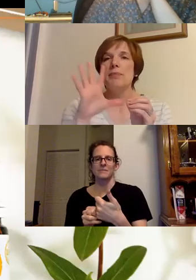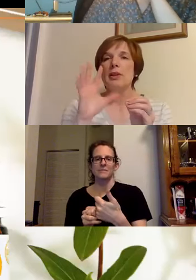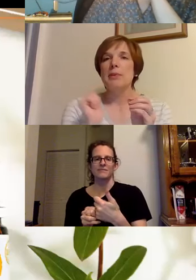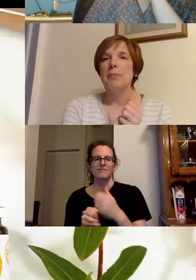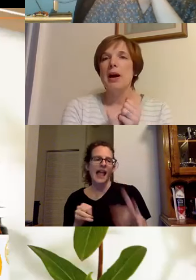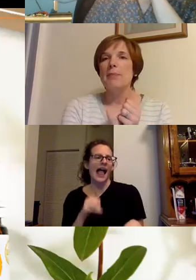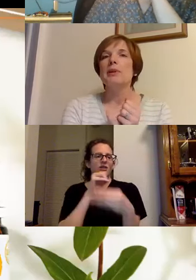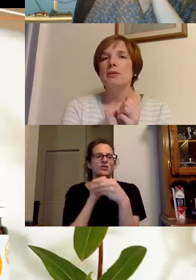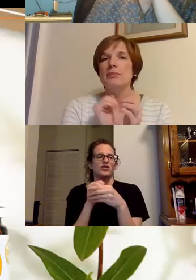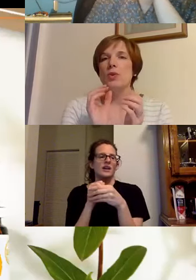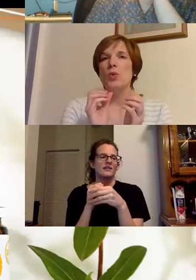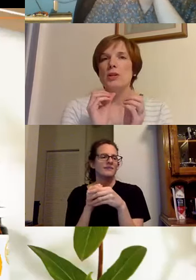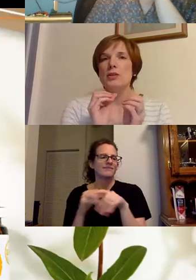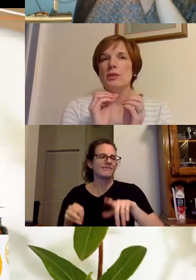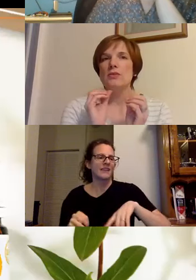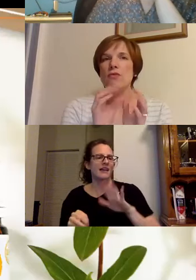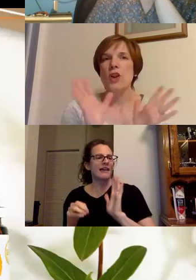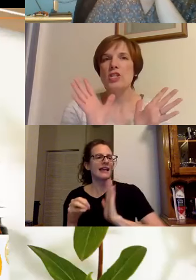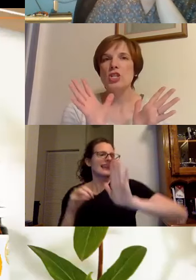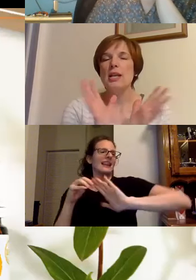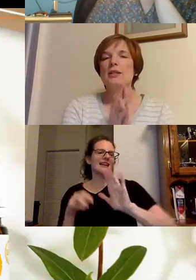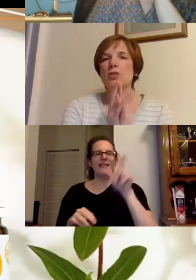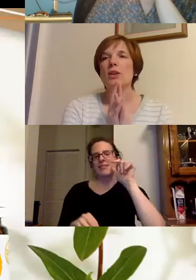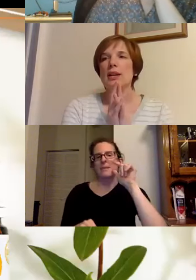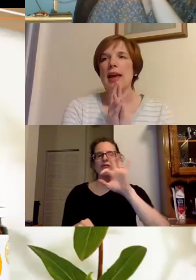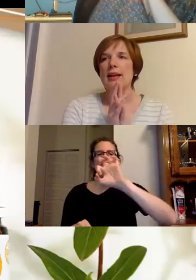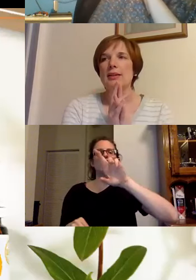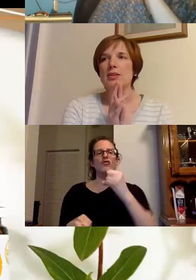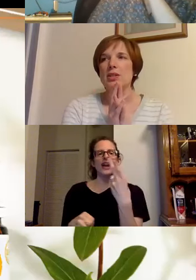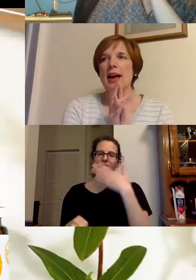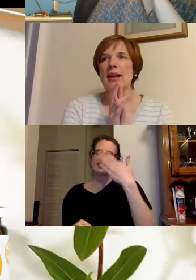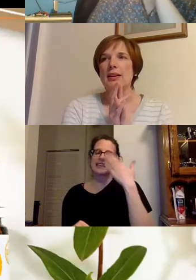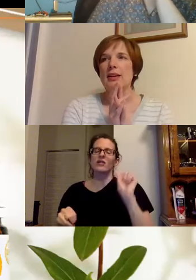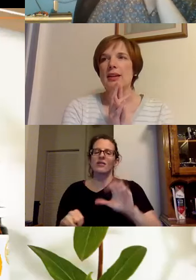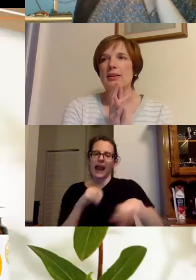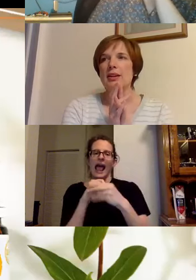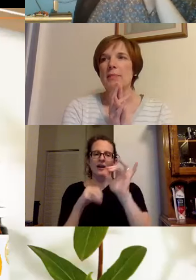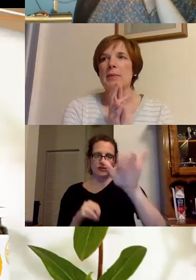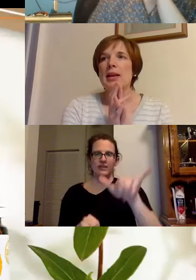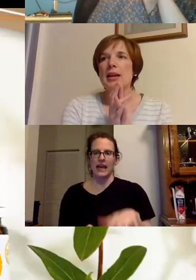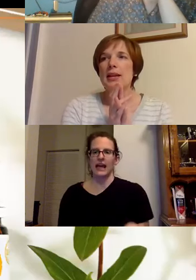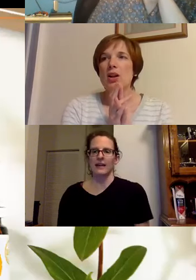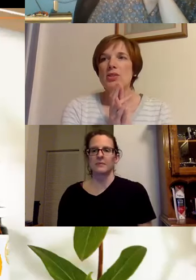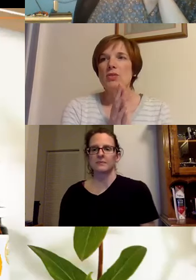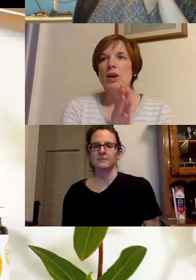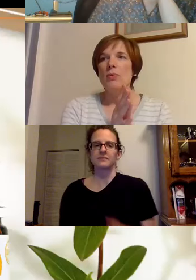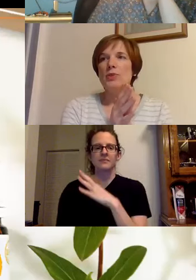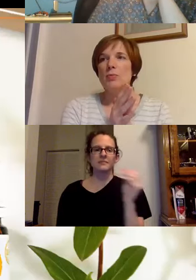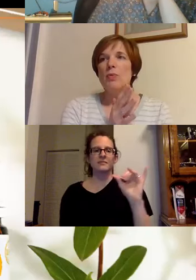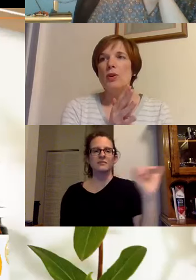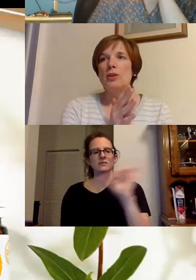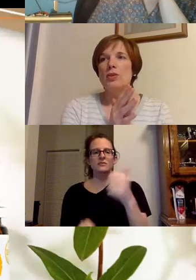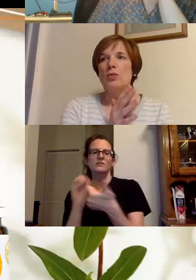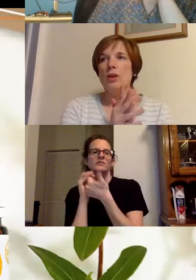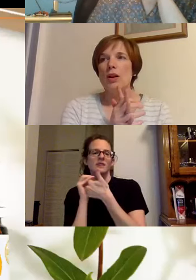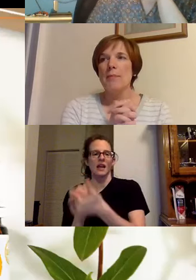extra lemon pop or brush scent, you can add it to that. And it can also help